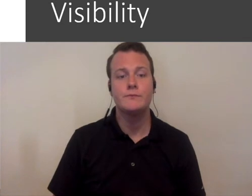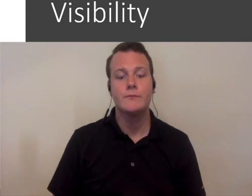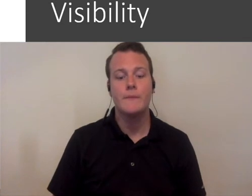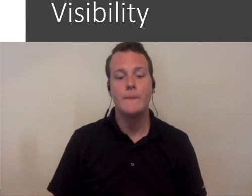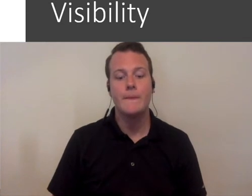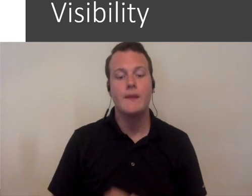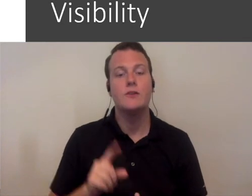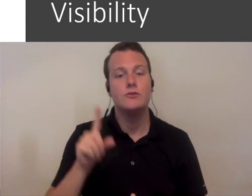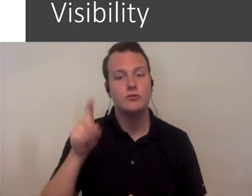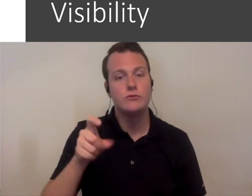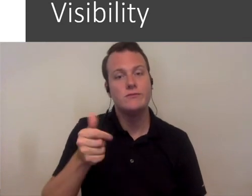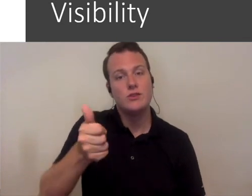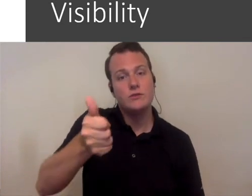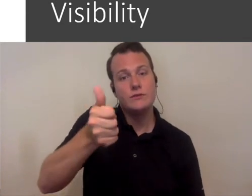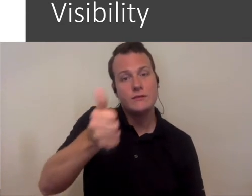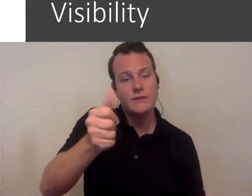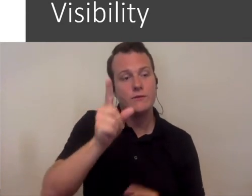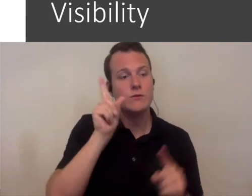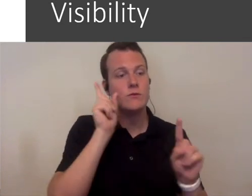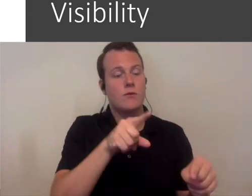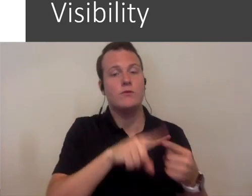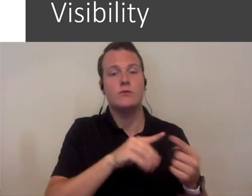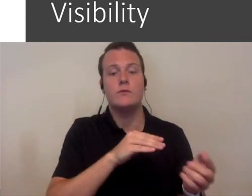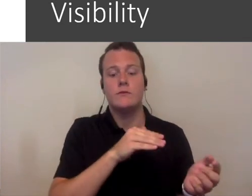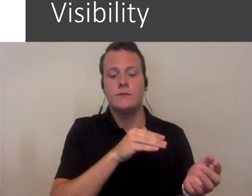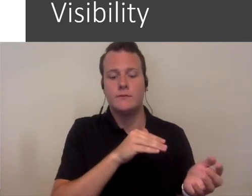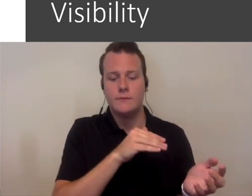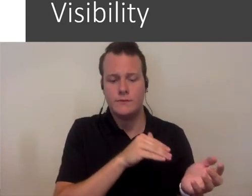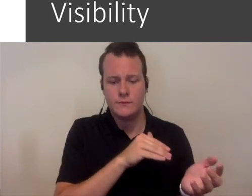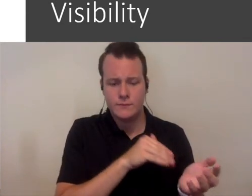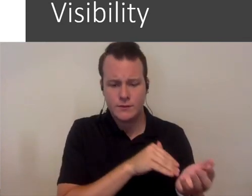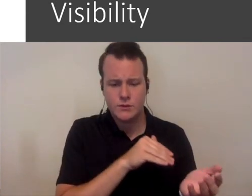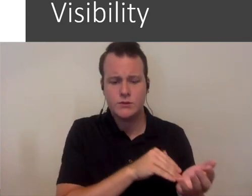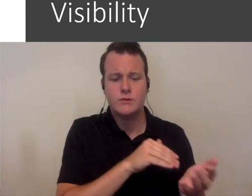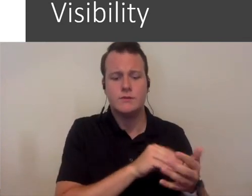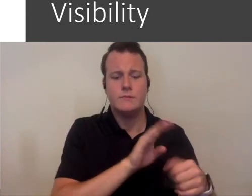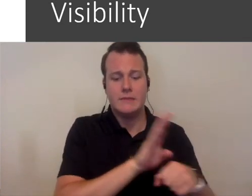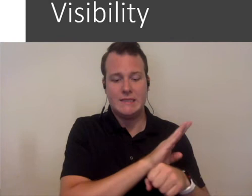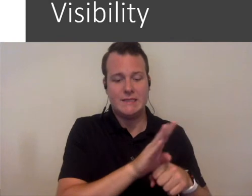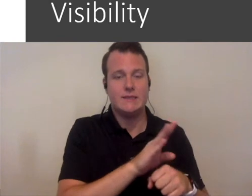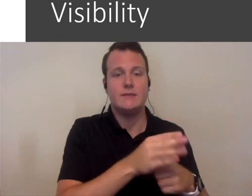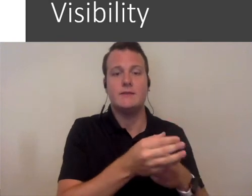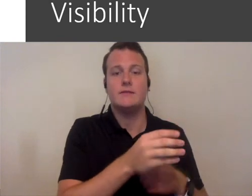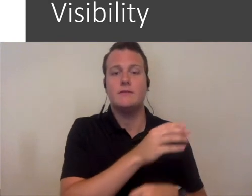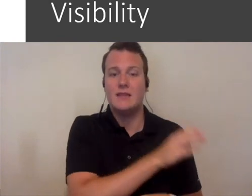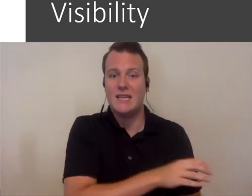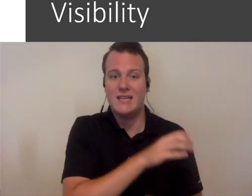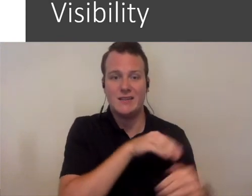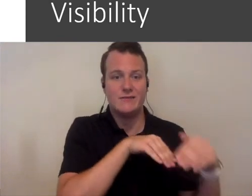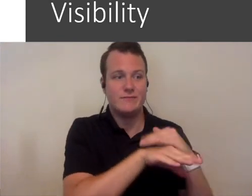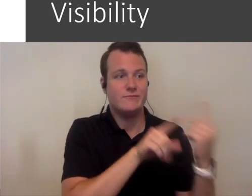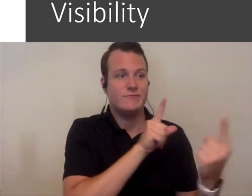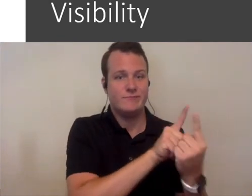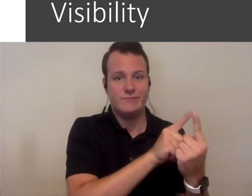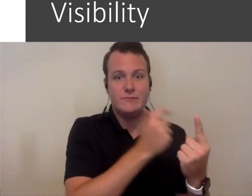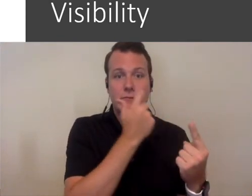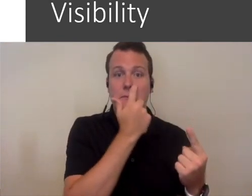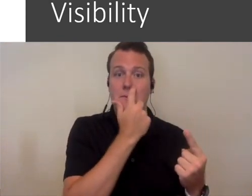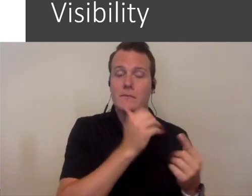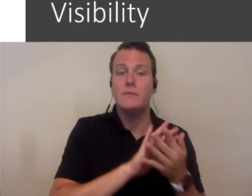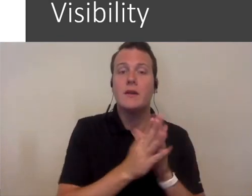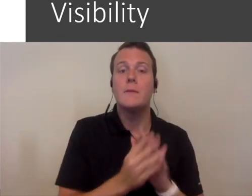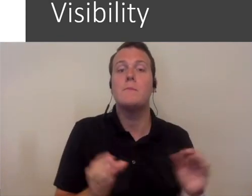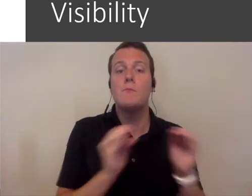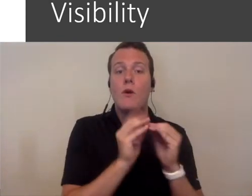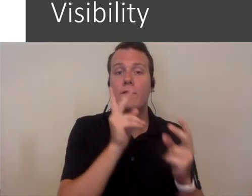Personally visit the primary care physician's practice. That's a proven approach, becoming more visible.